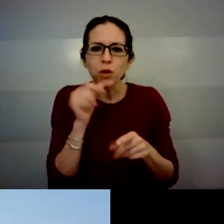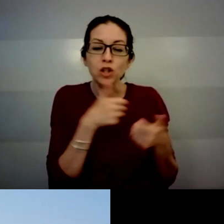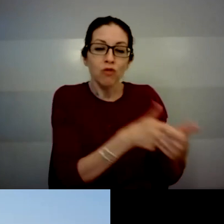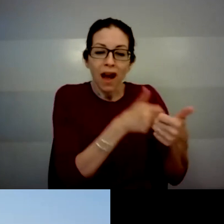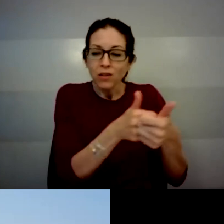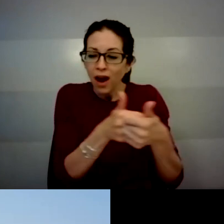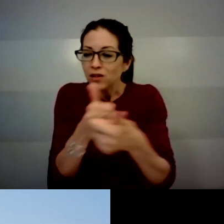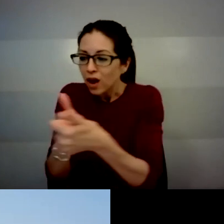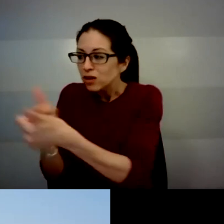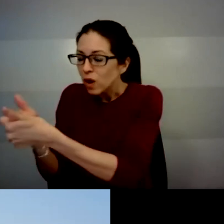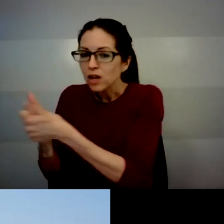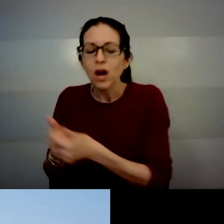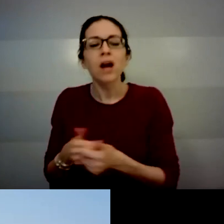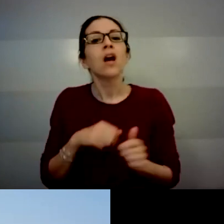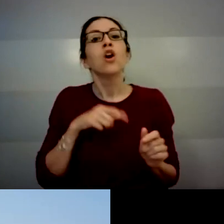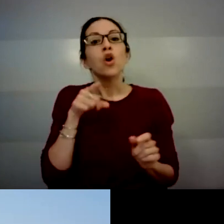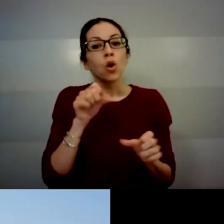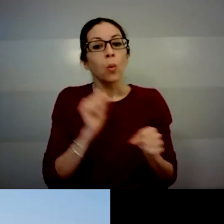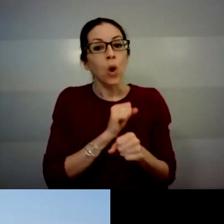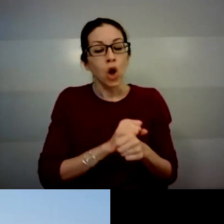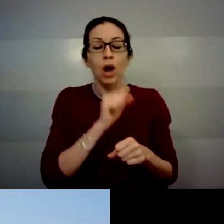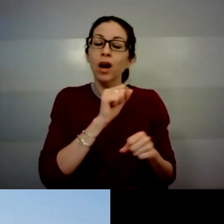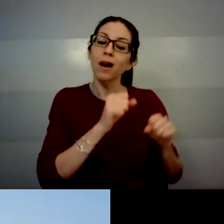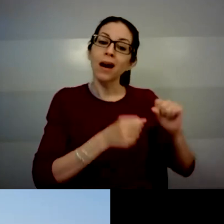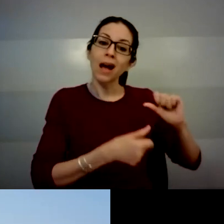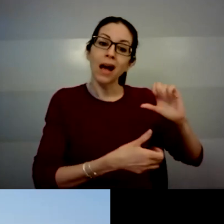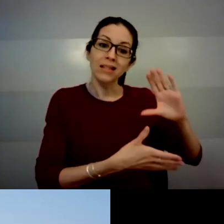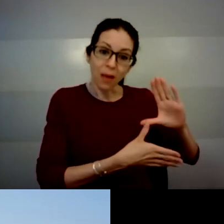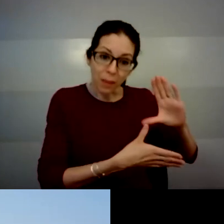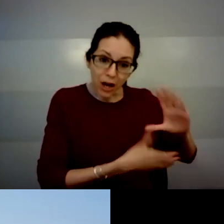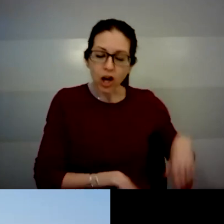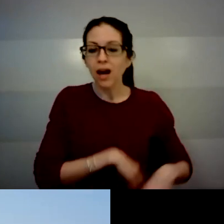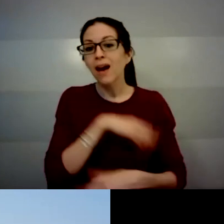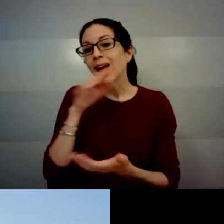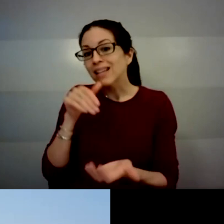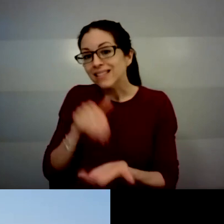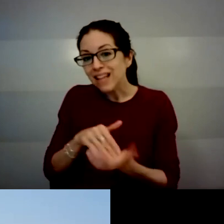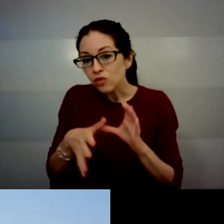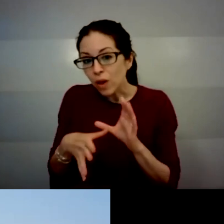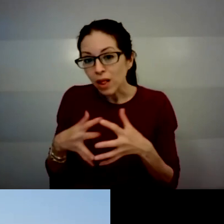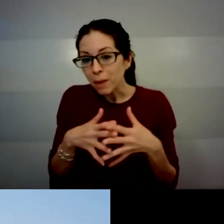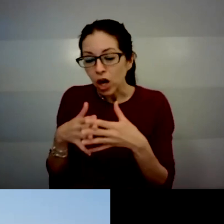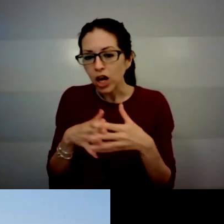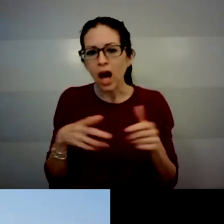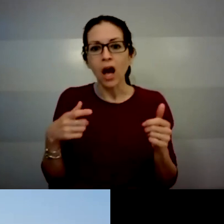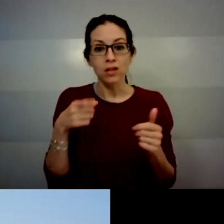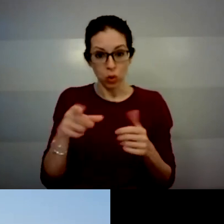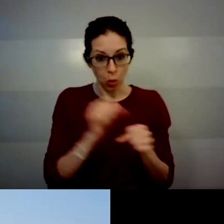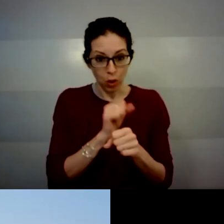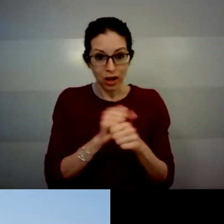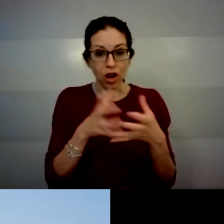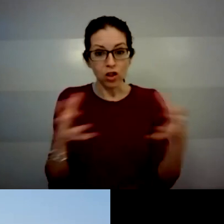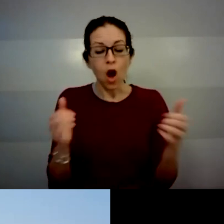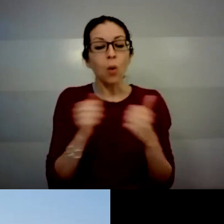work that you're doing in Central and South America, I imagine that you're working a lot with the farmers themselves on how they